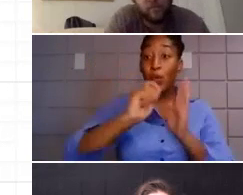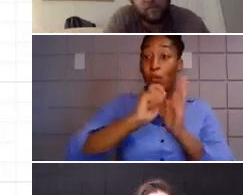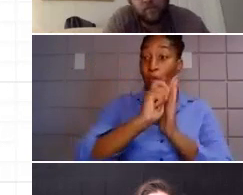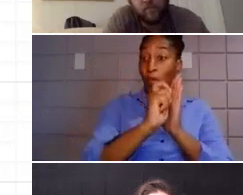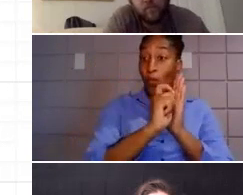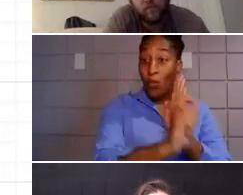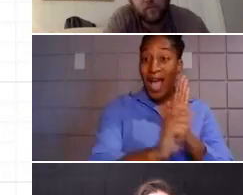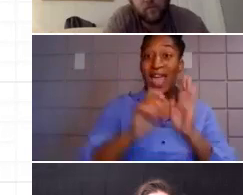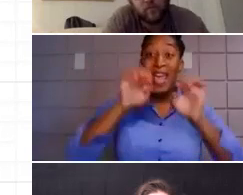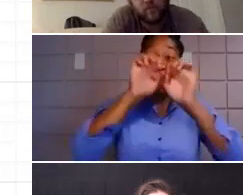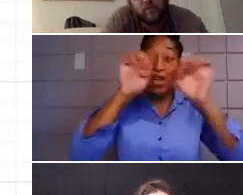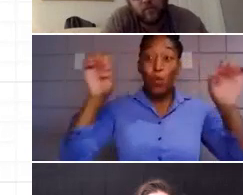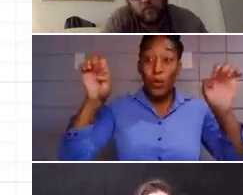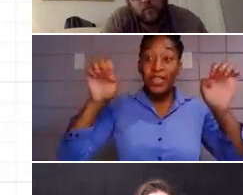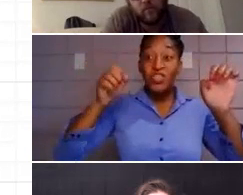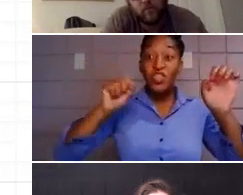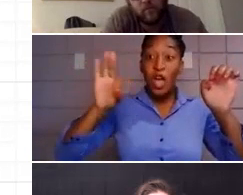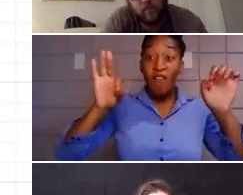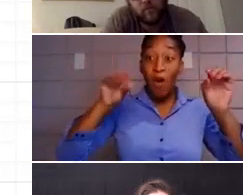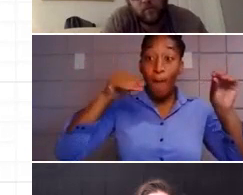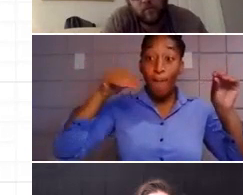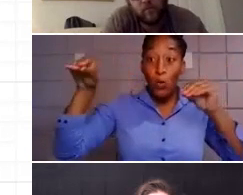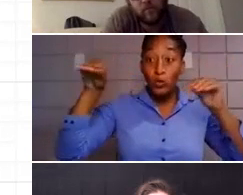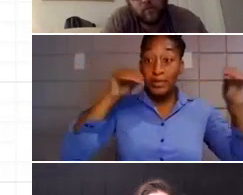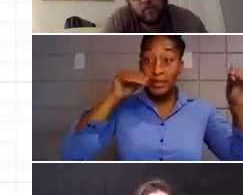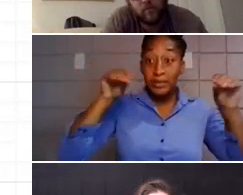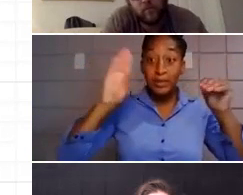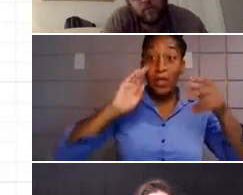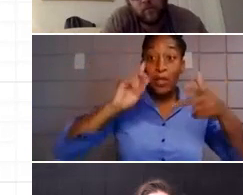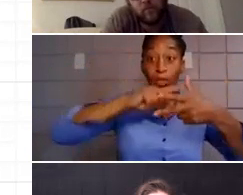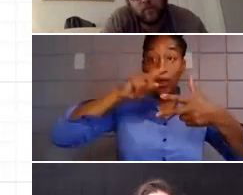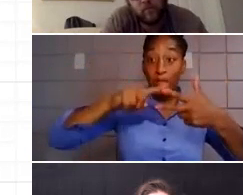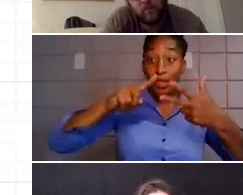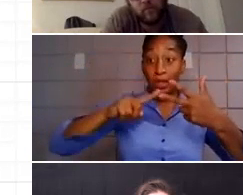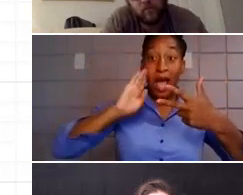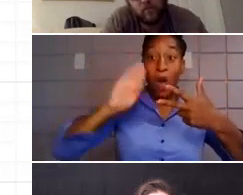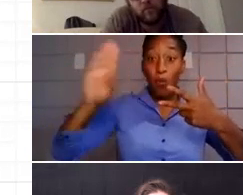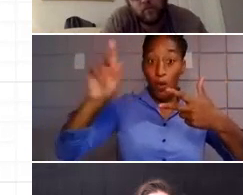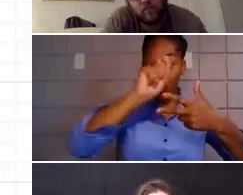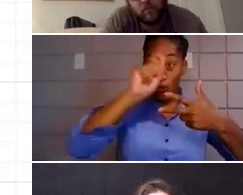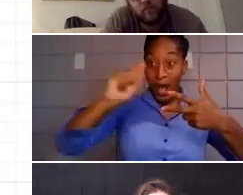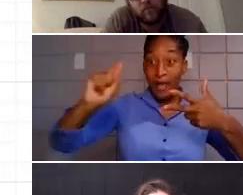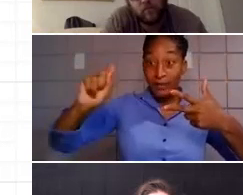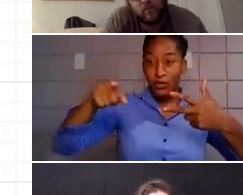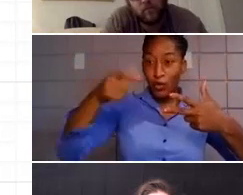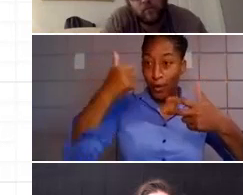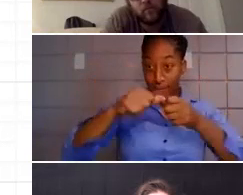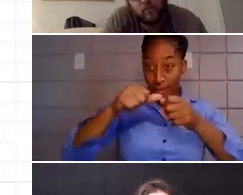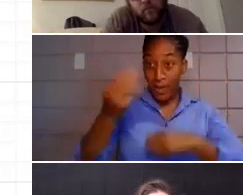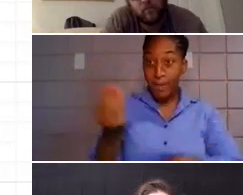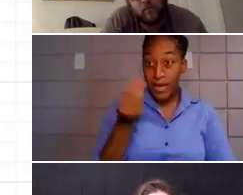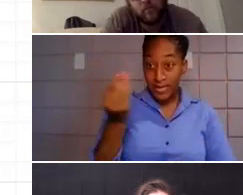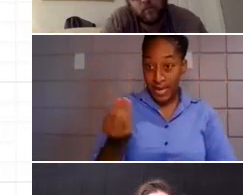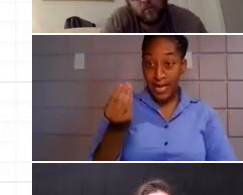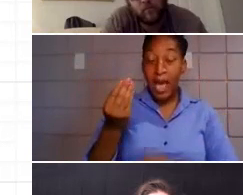just going to focus on the three main ones that I shared with you on Monday. You saw there